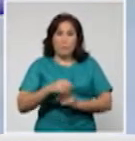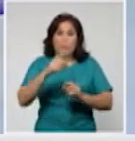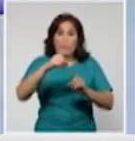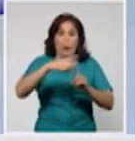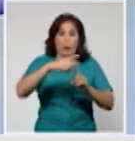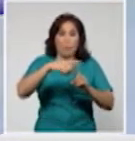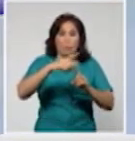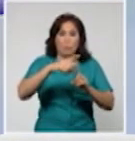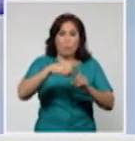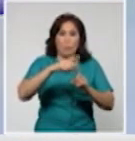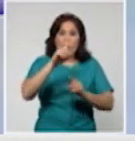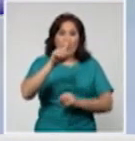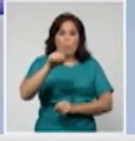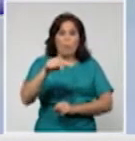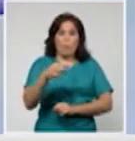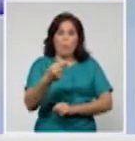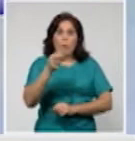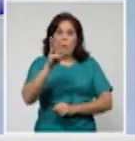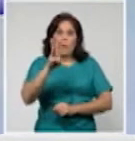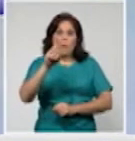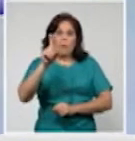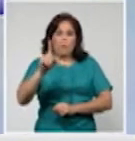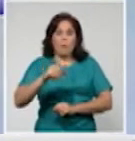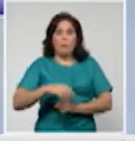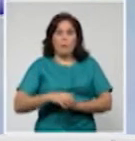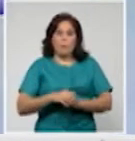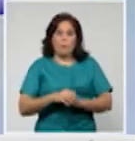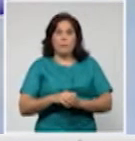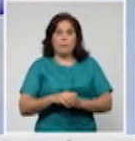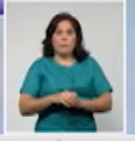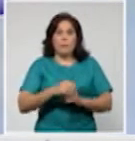Artemisa follows with a rate of